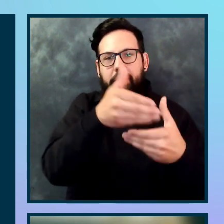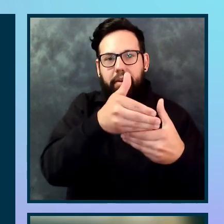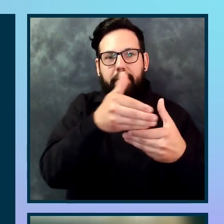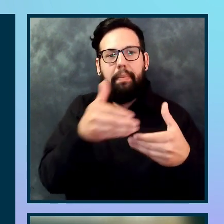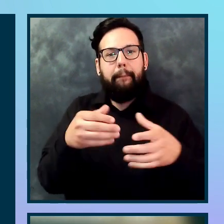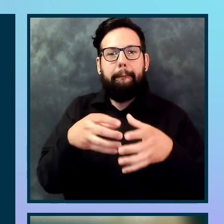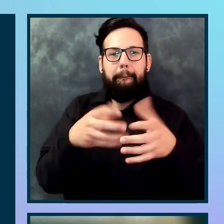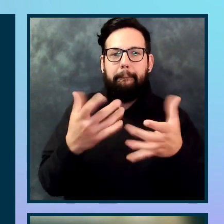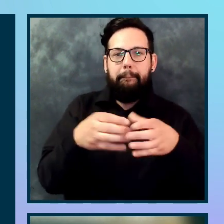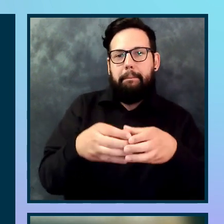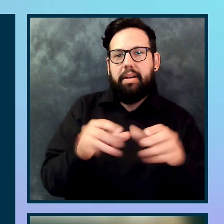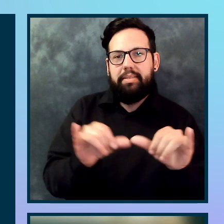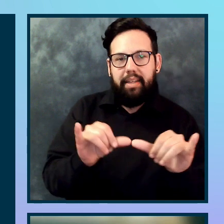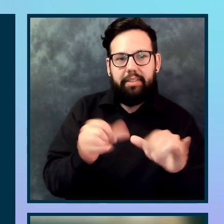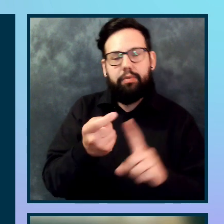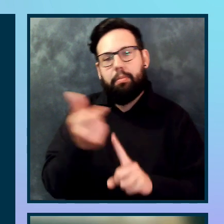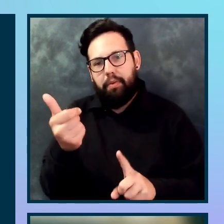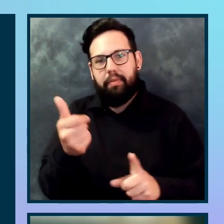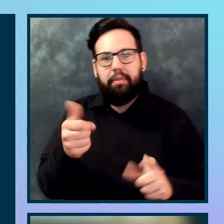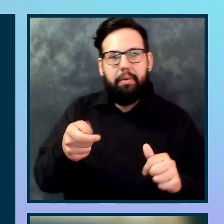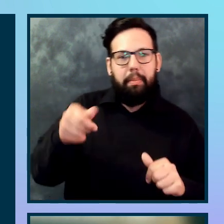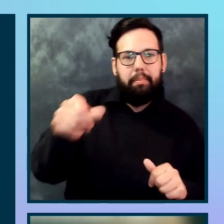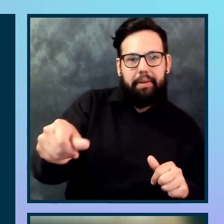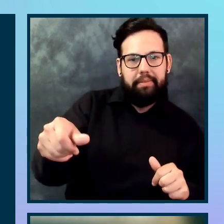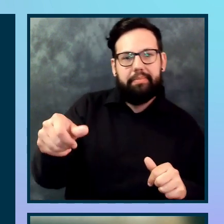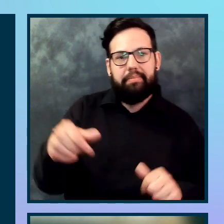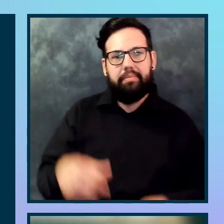size. Remove. Dimmed. Button. Add. Button.